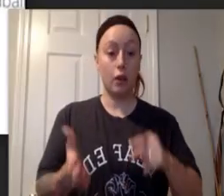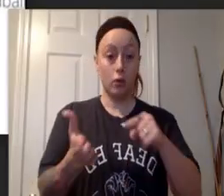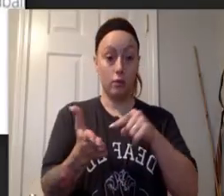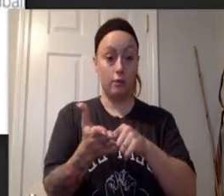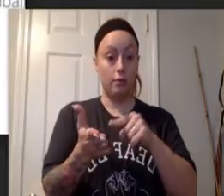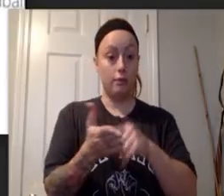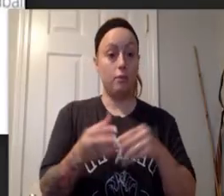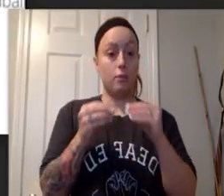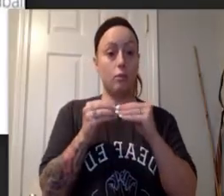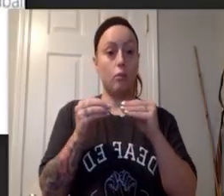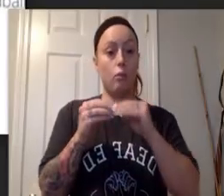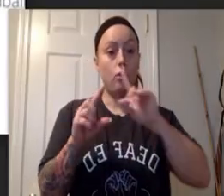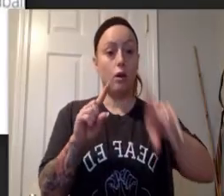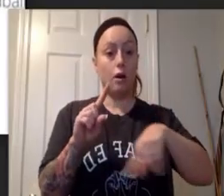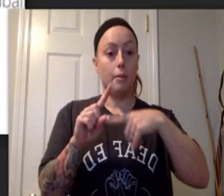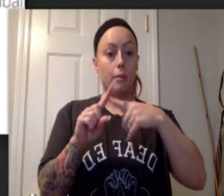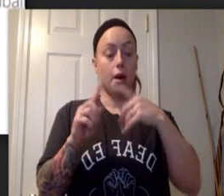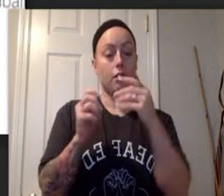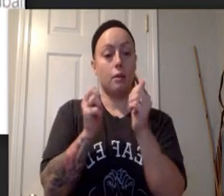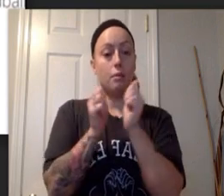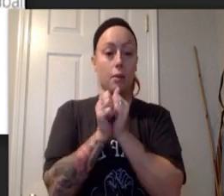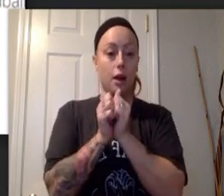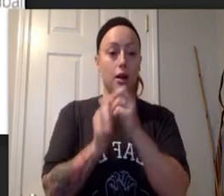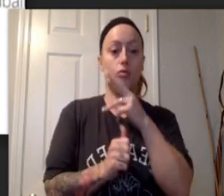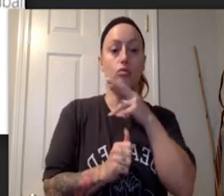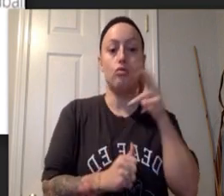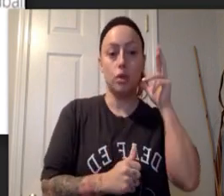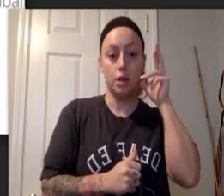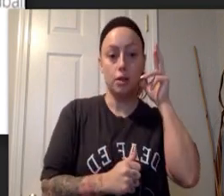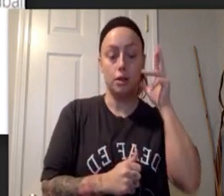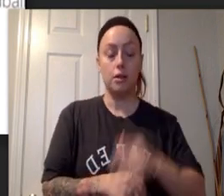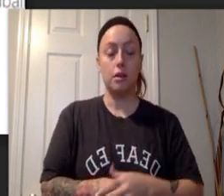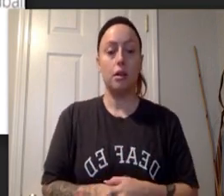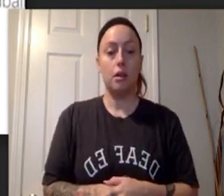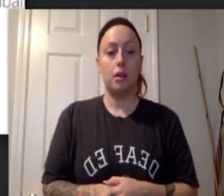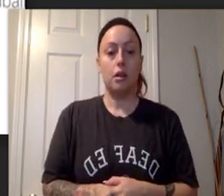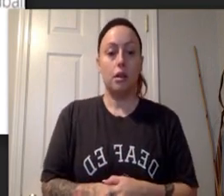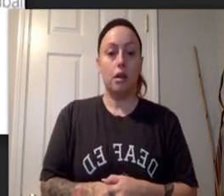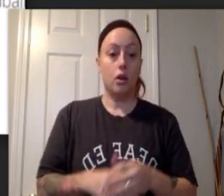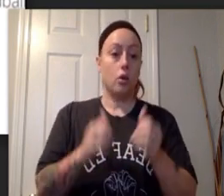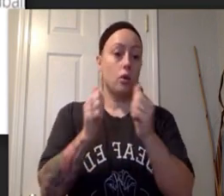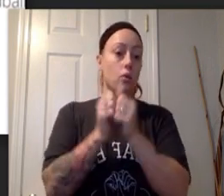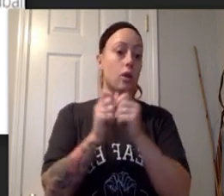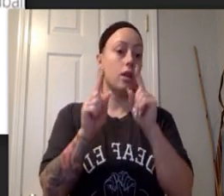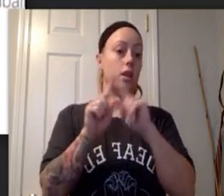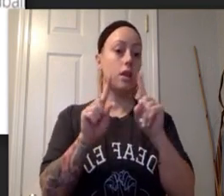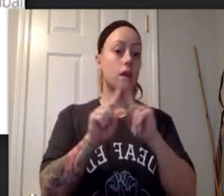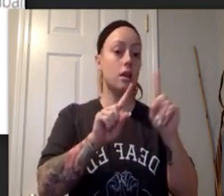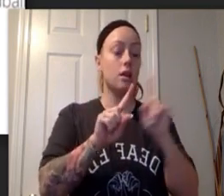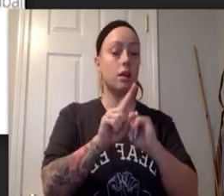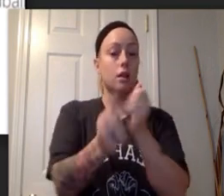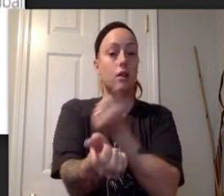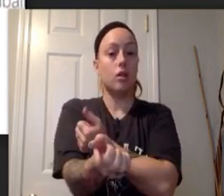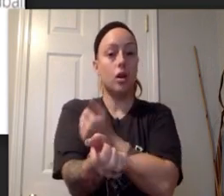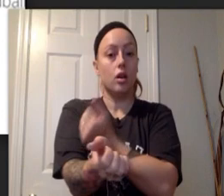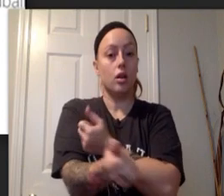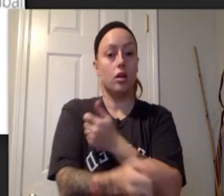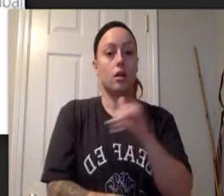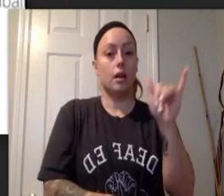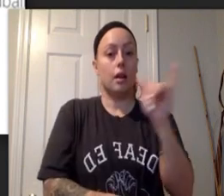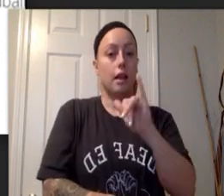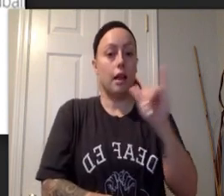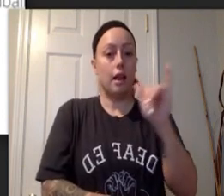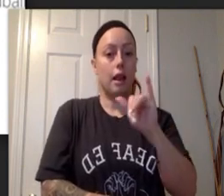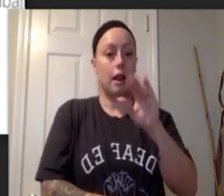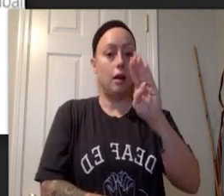that, combined risk with opioids and benzodiazepines, and also, just like to add that real benzodiazepines are